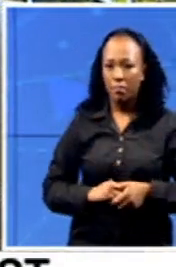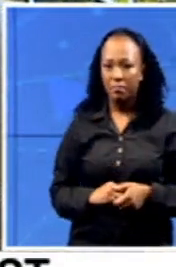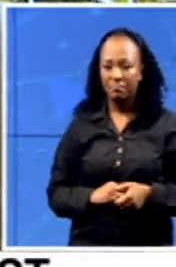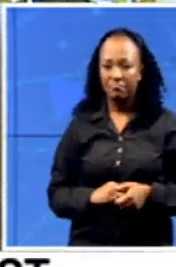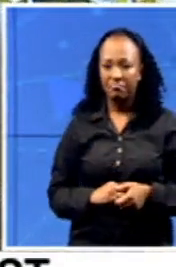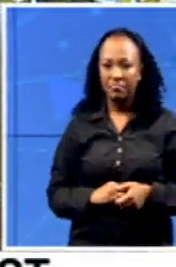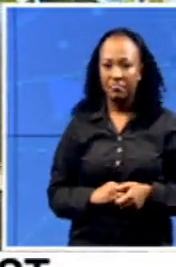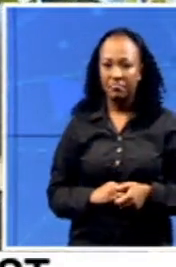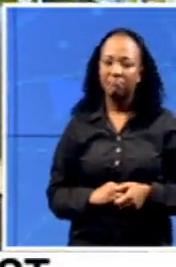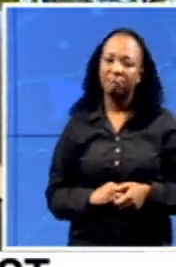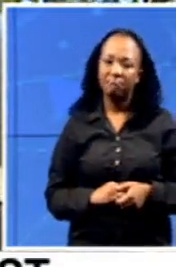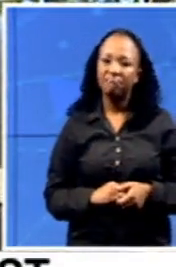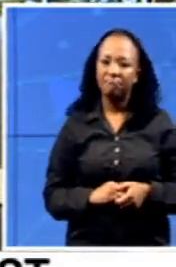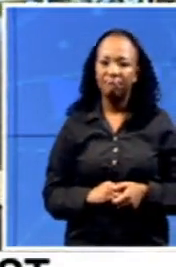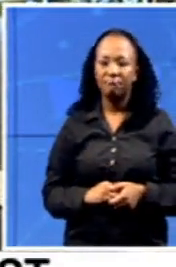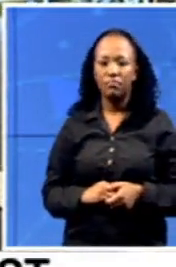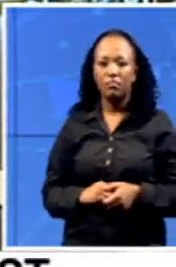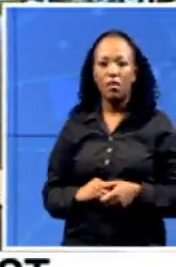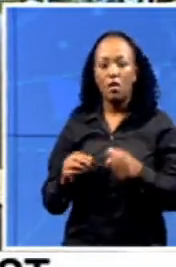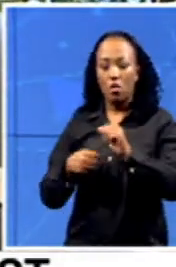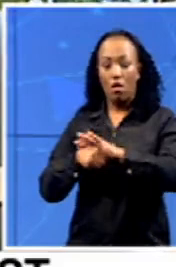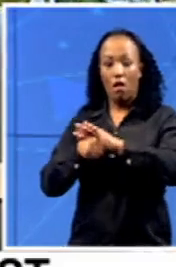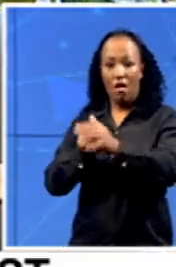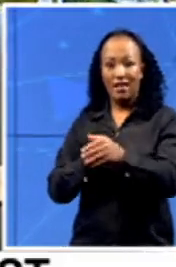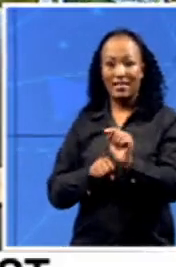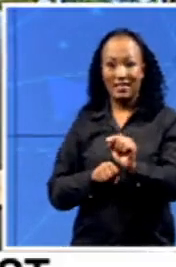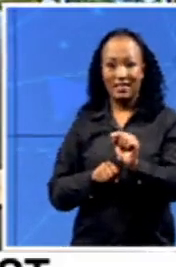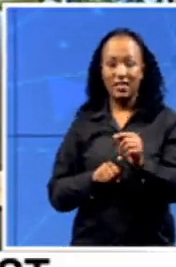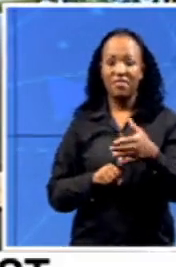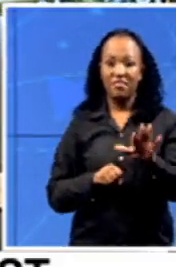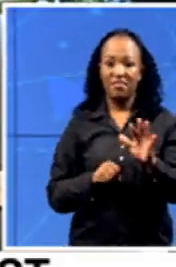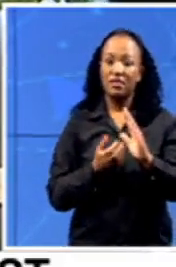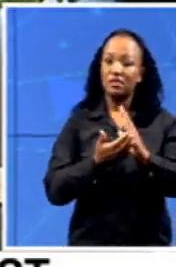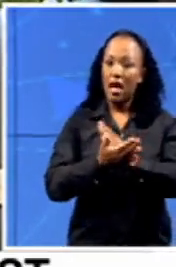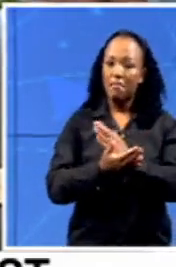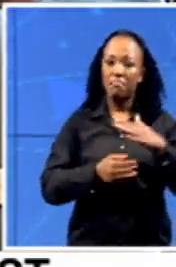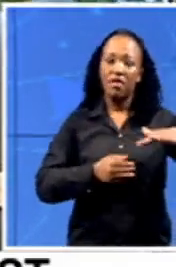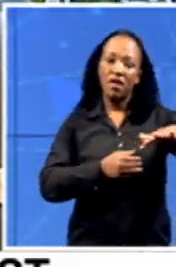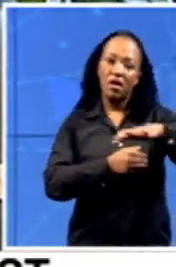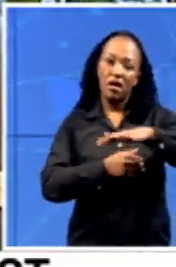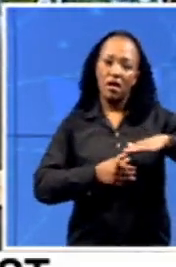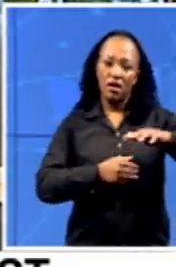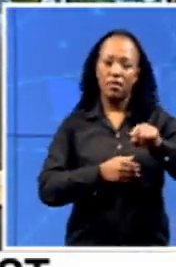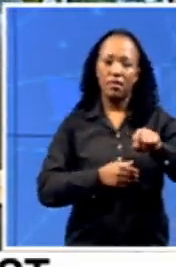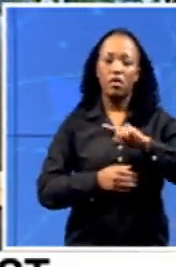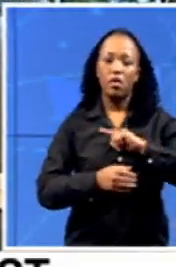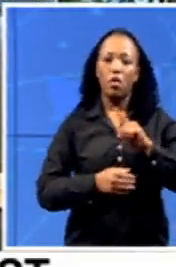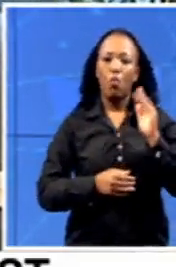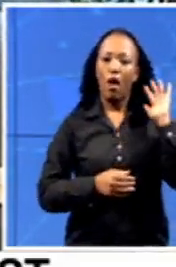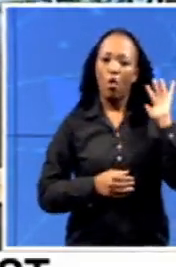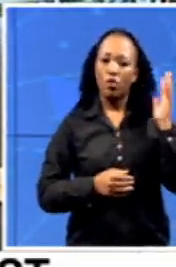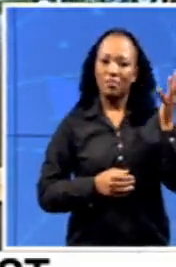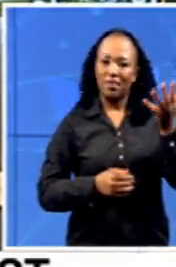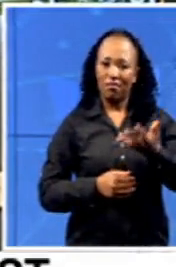Well, the whole pandemic has sharpened up certain areas within the hospitality industry